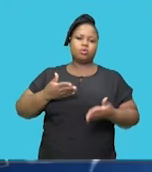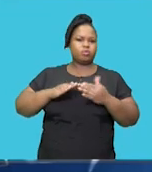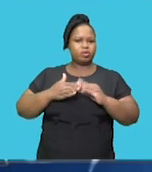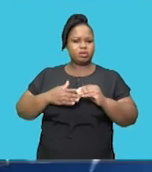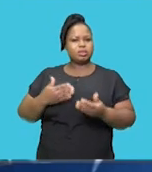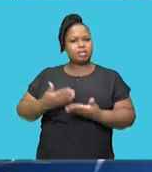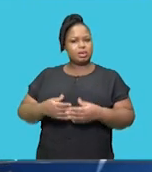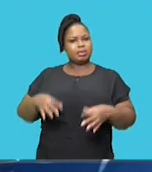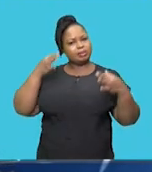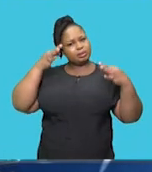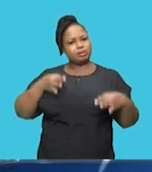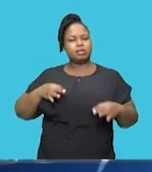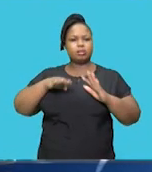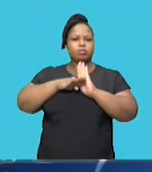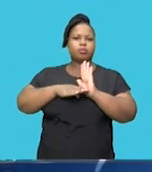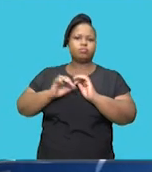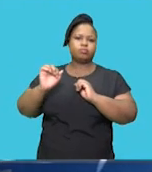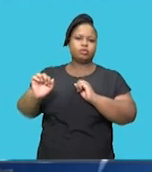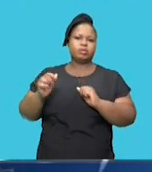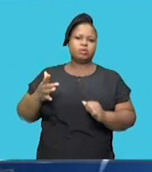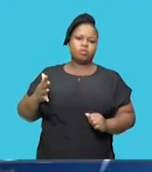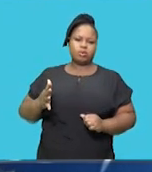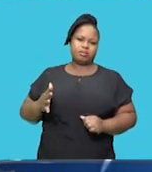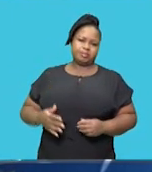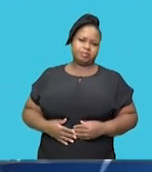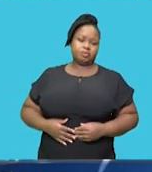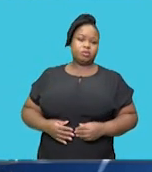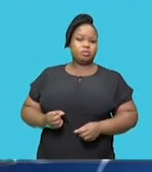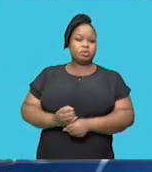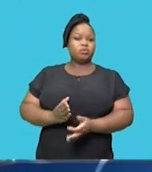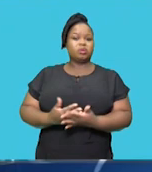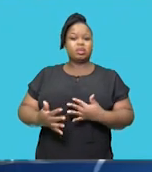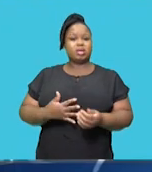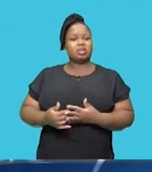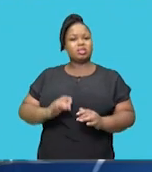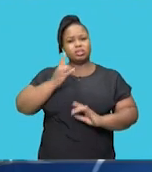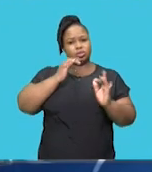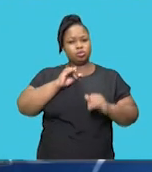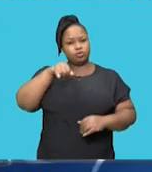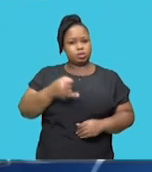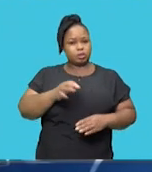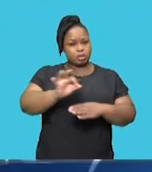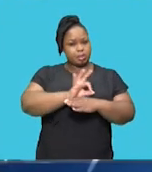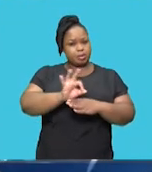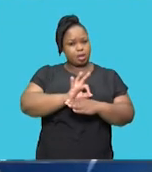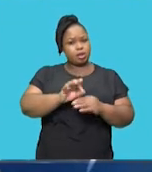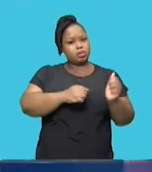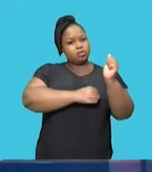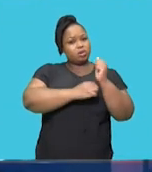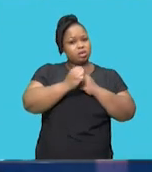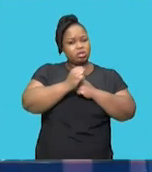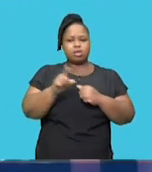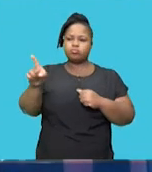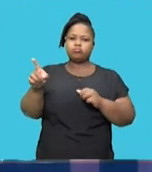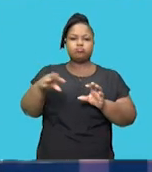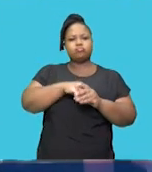design the programs that they want to ensure that whatever plans that the City of Johannesburg structures, you are